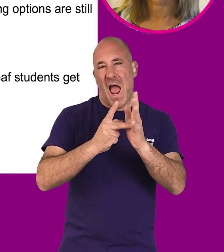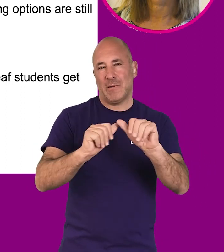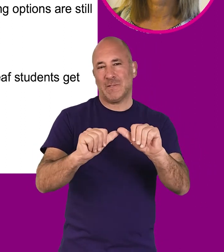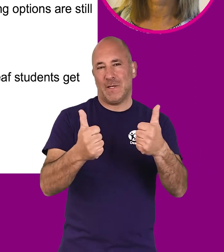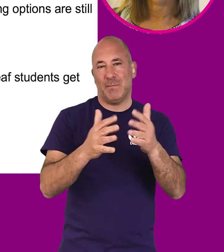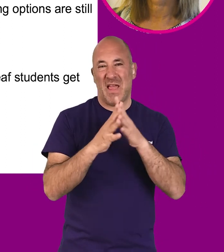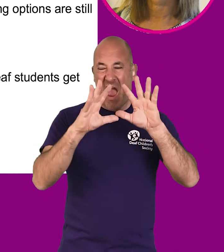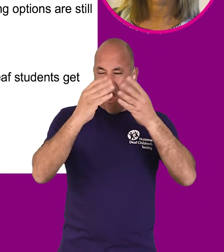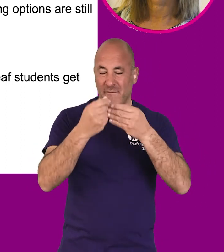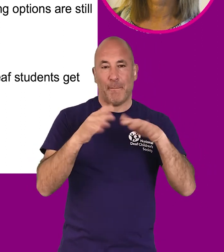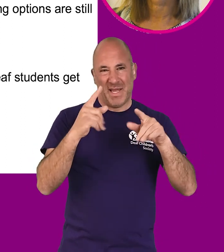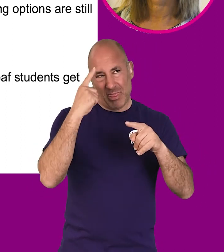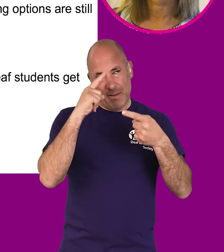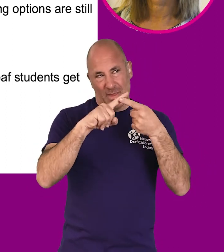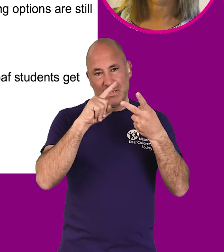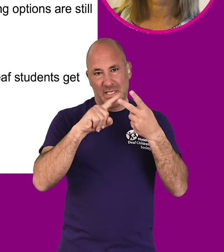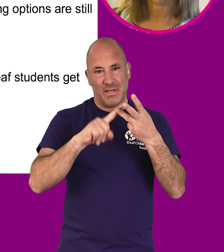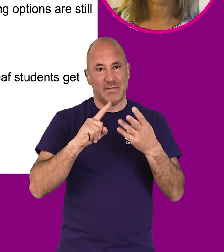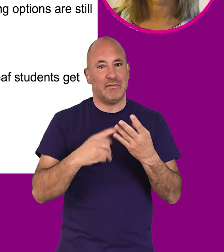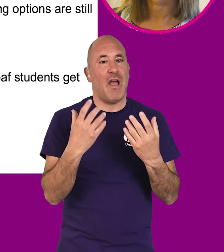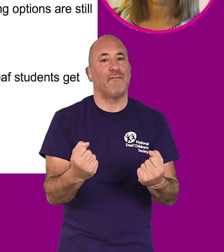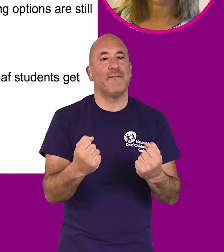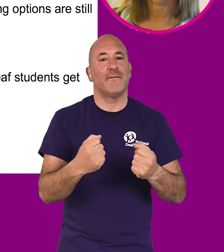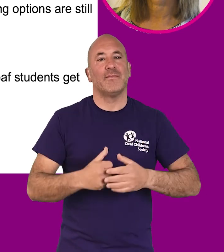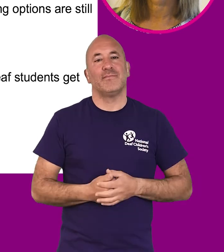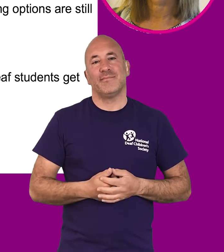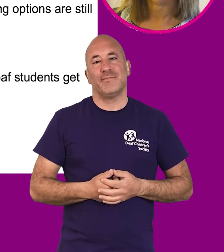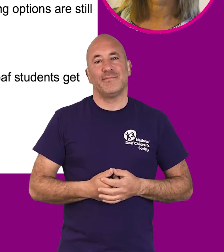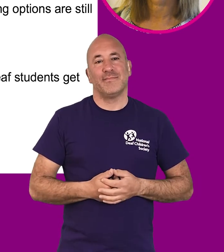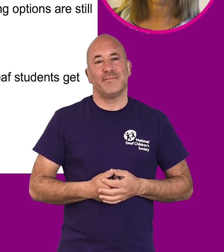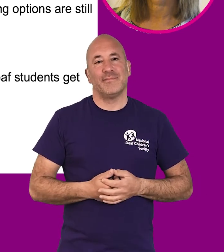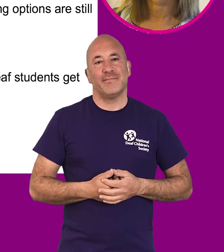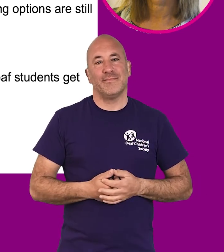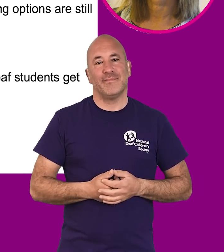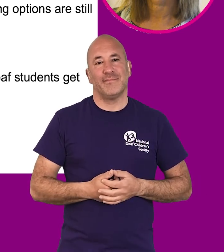to plan well so that everything is covered, really.